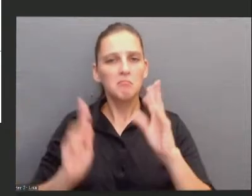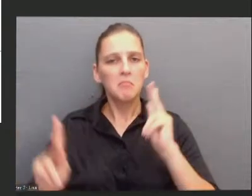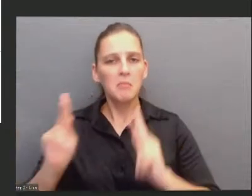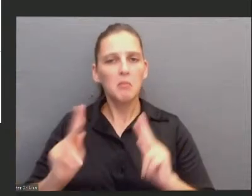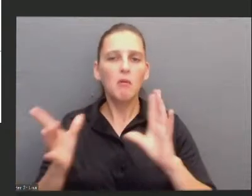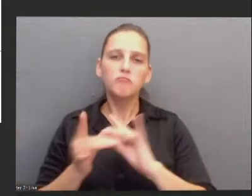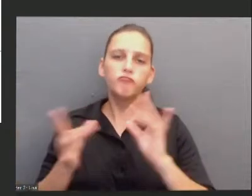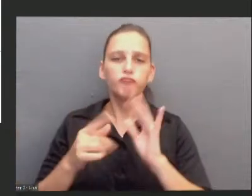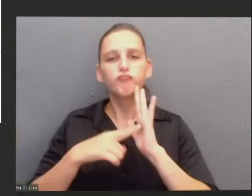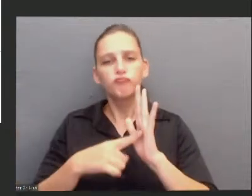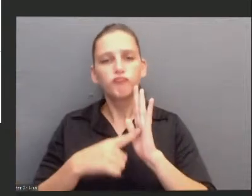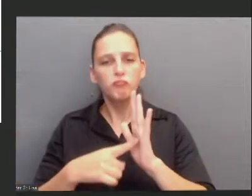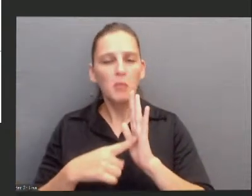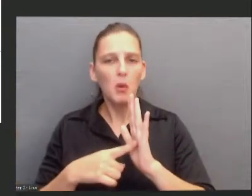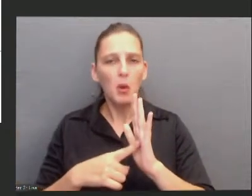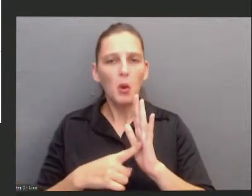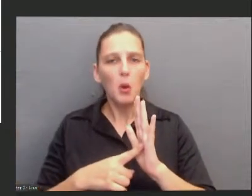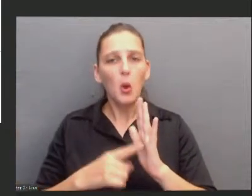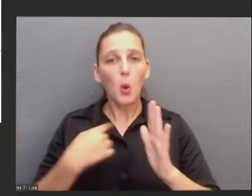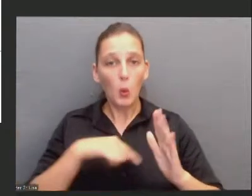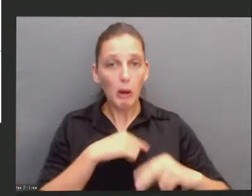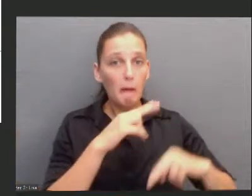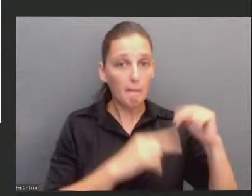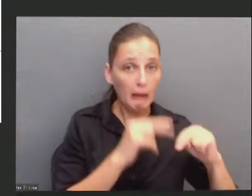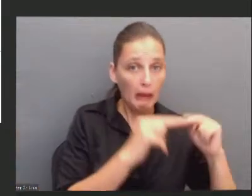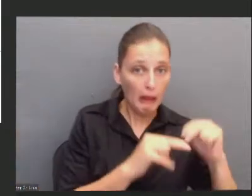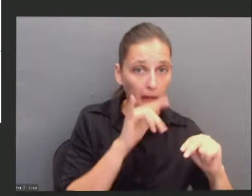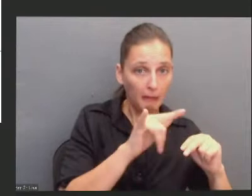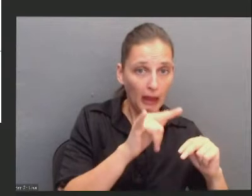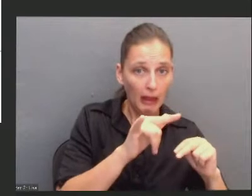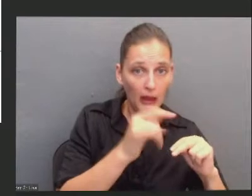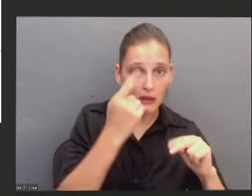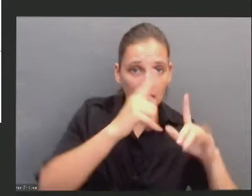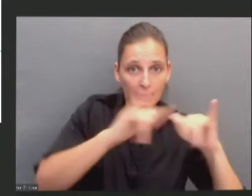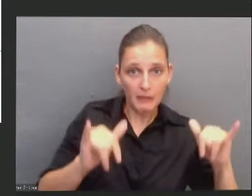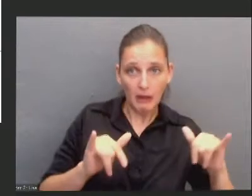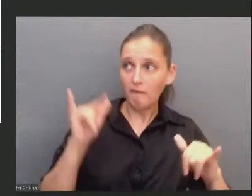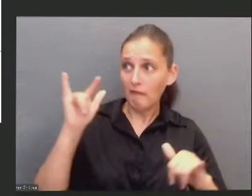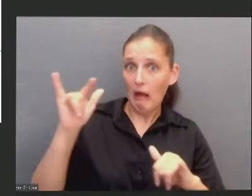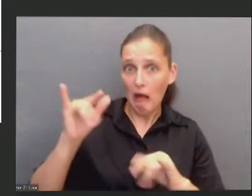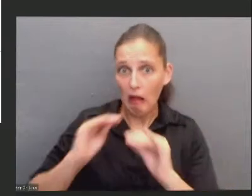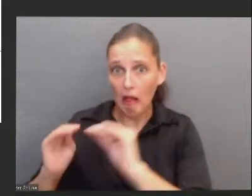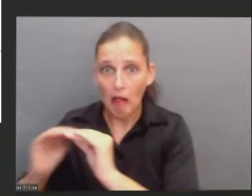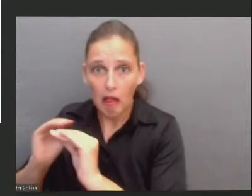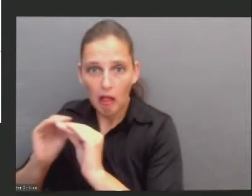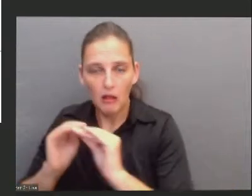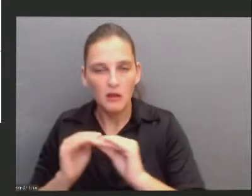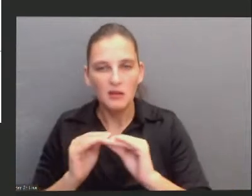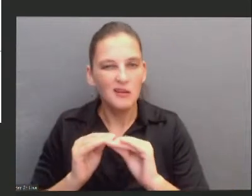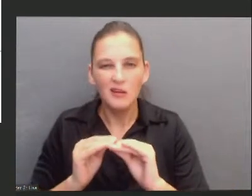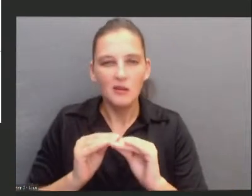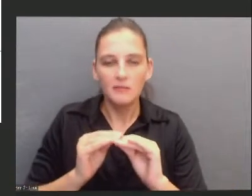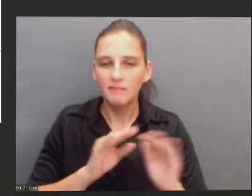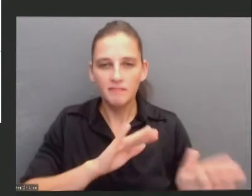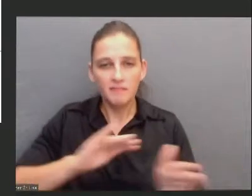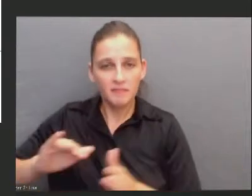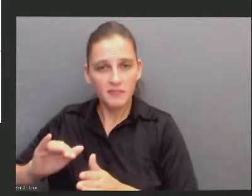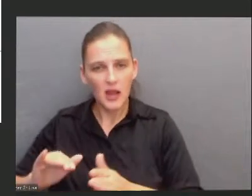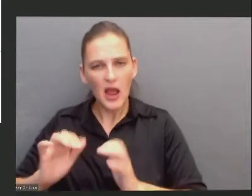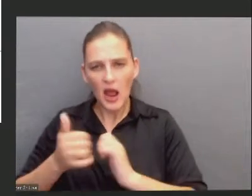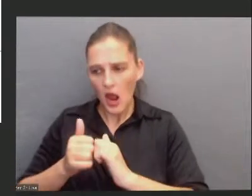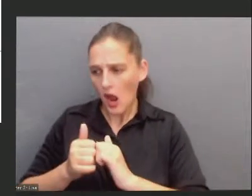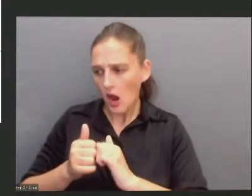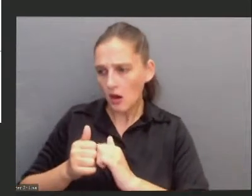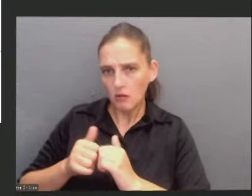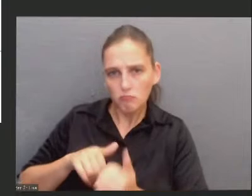building a plane as we're flying it. Well, in order to fly a plane successfully, we need good data. We need to